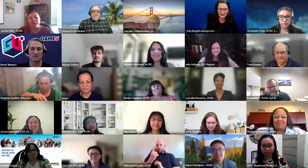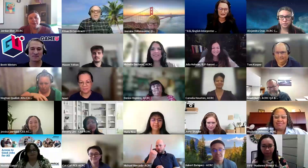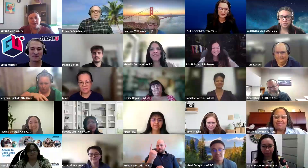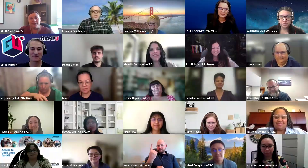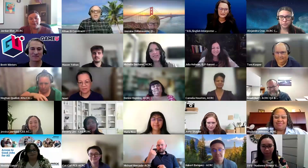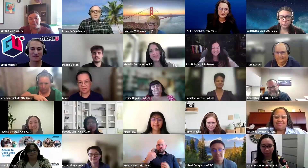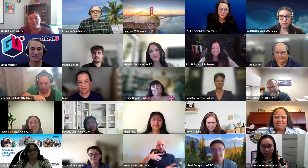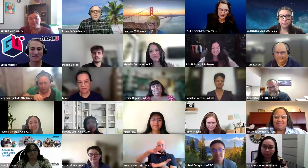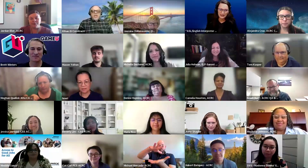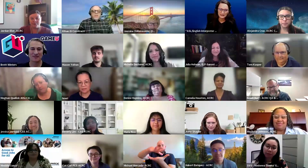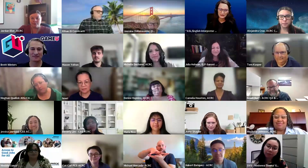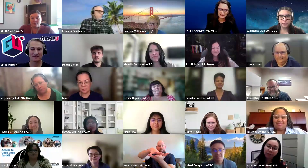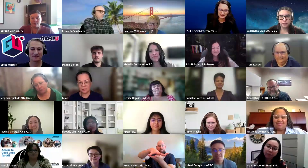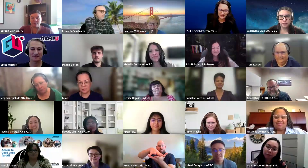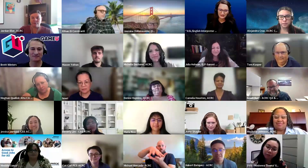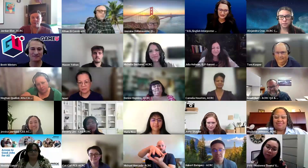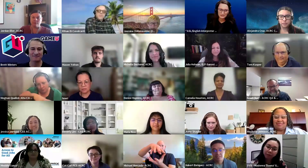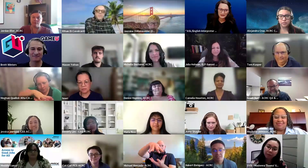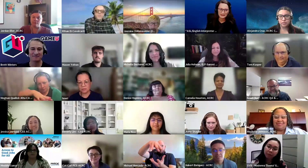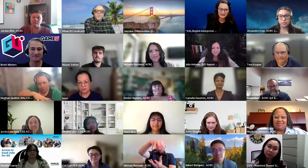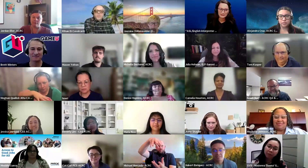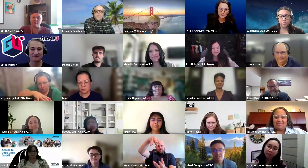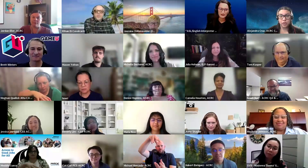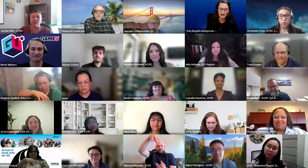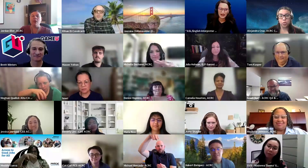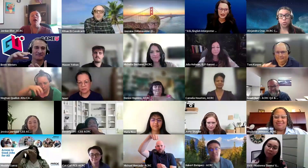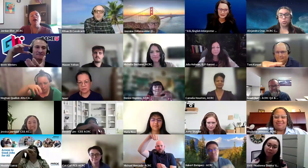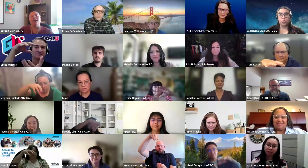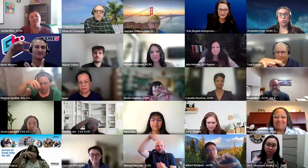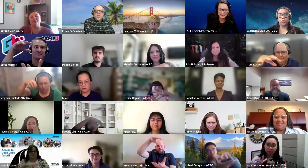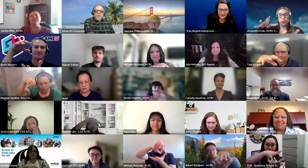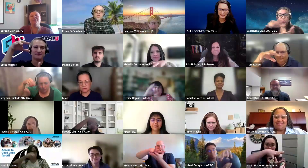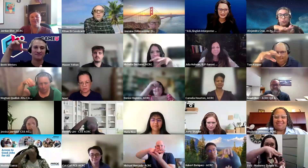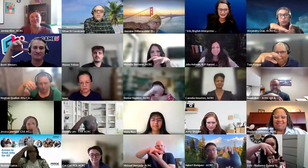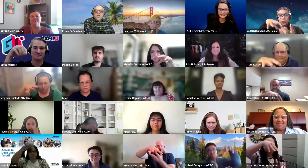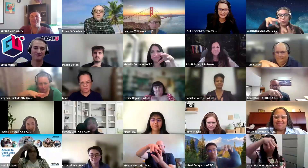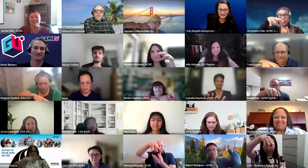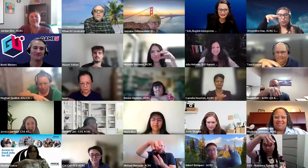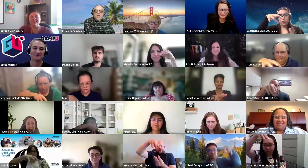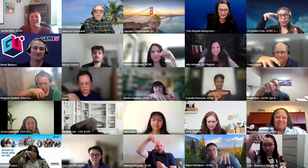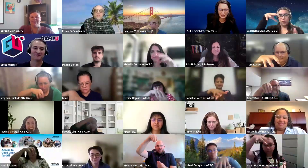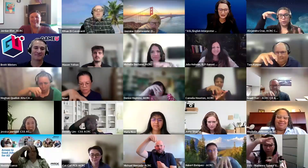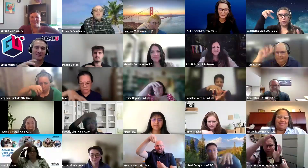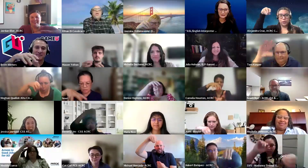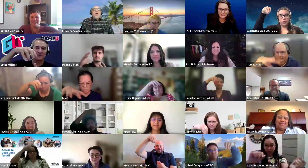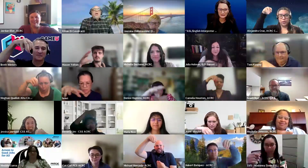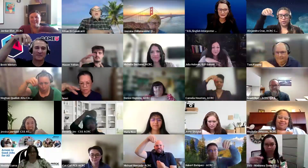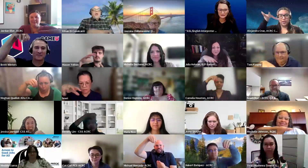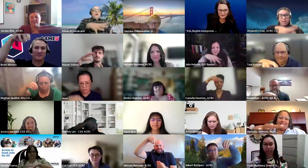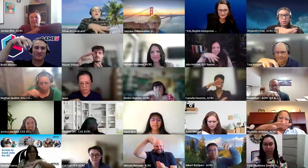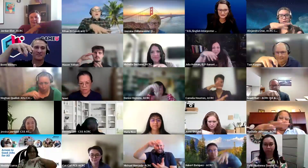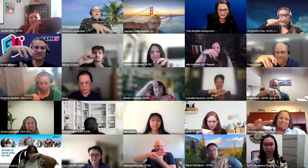one. There's different ways you can sign this, but this is the one that I choose to sign like this,